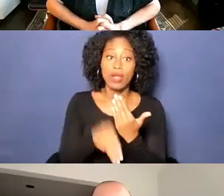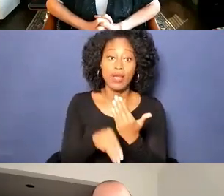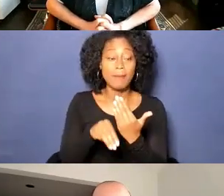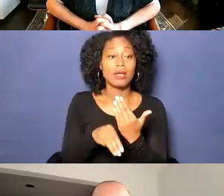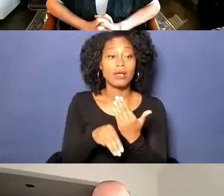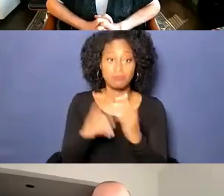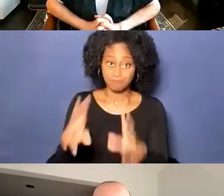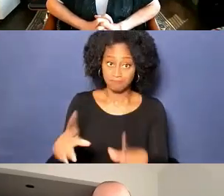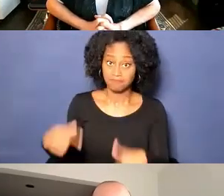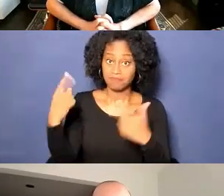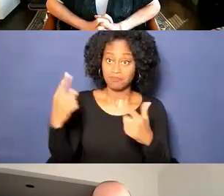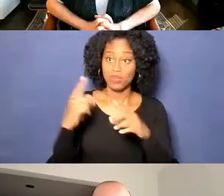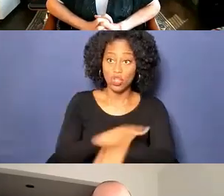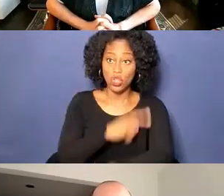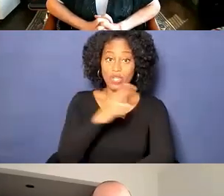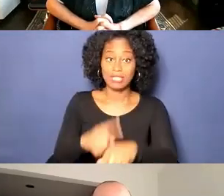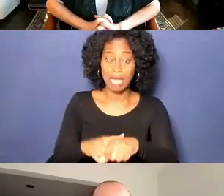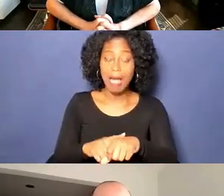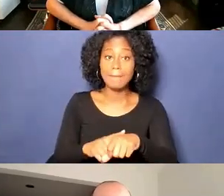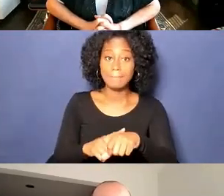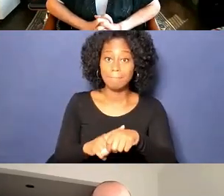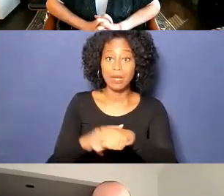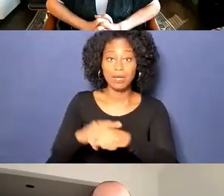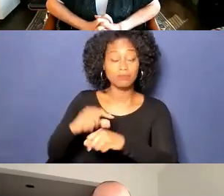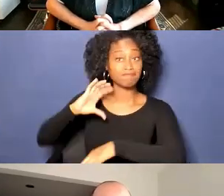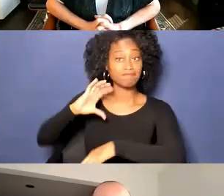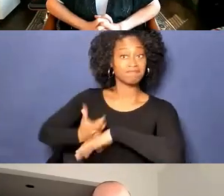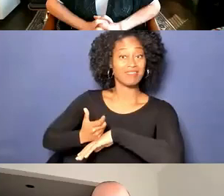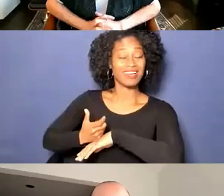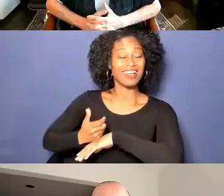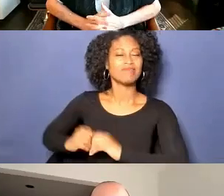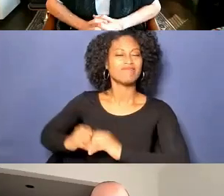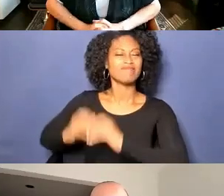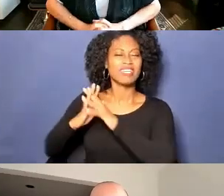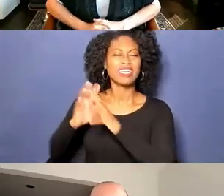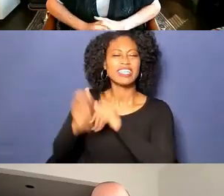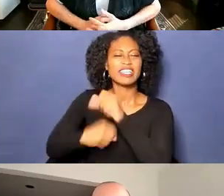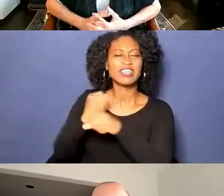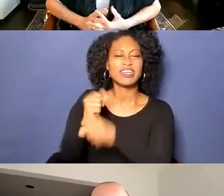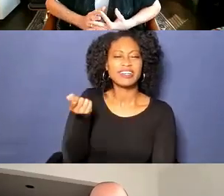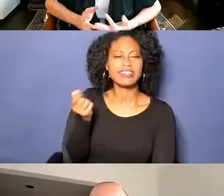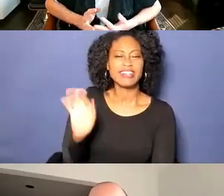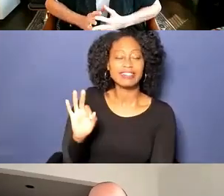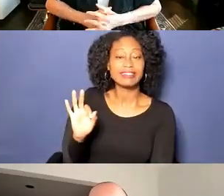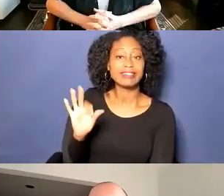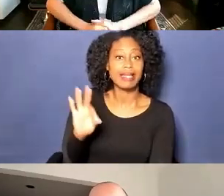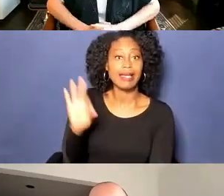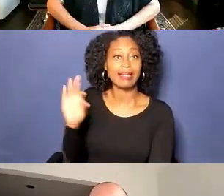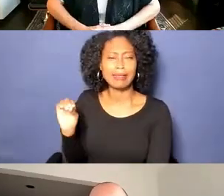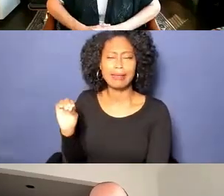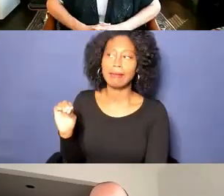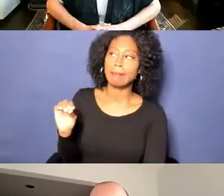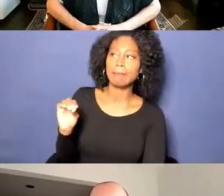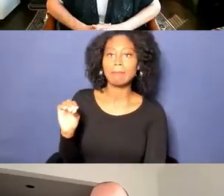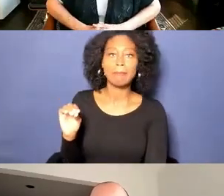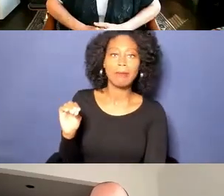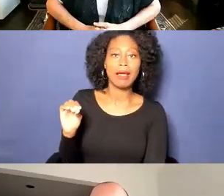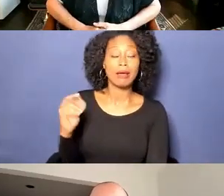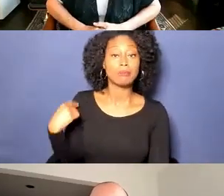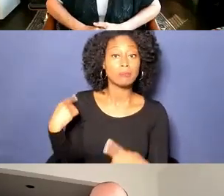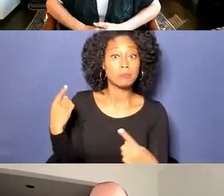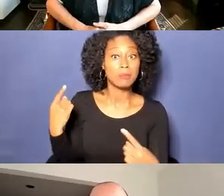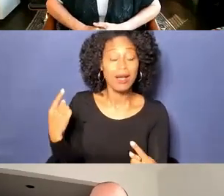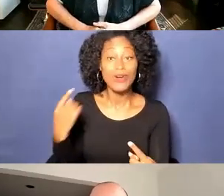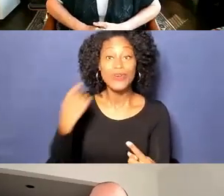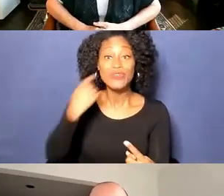was founded in 1990. In the last, I suppose, 10-ish, 11 years, we have